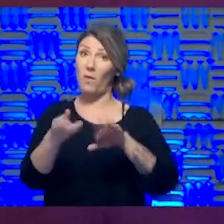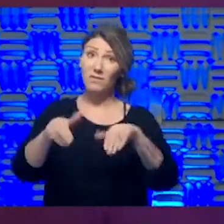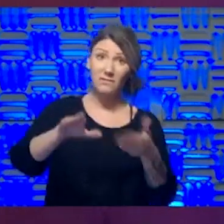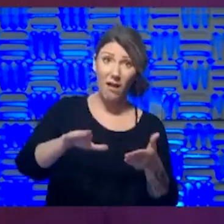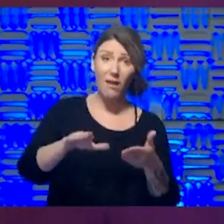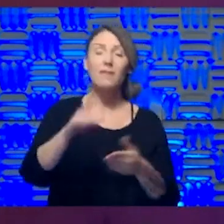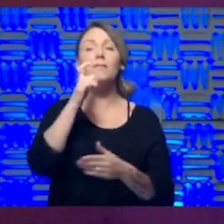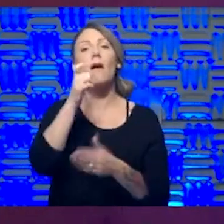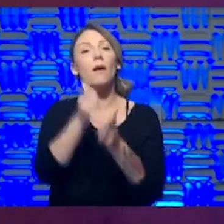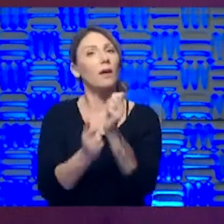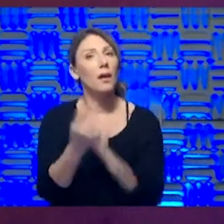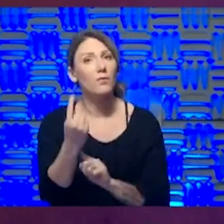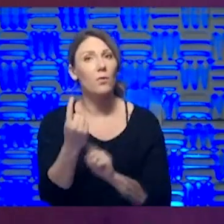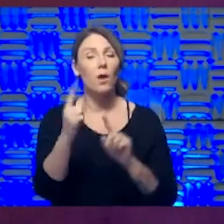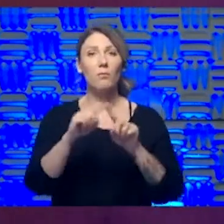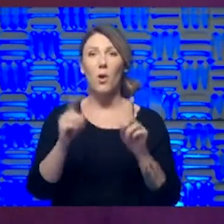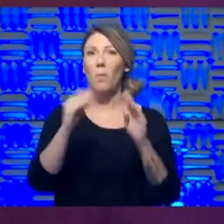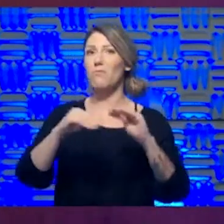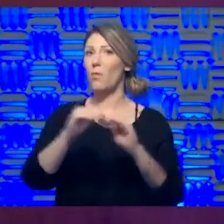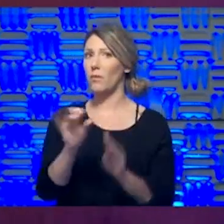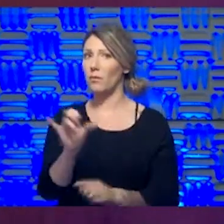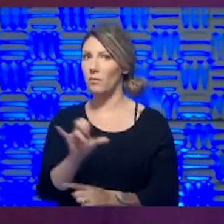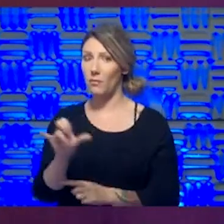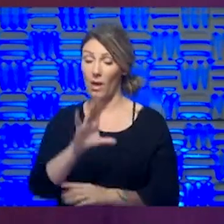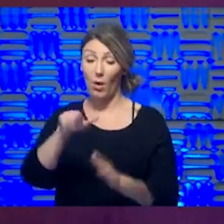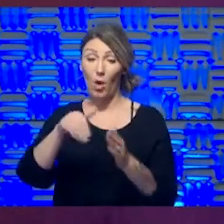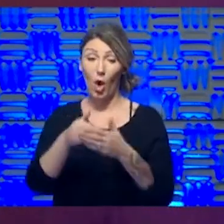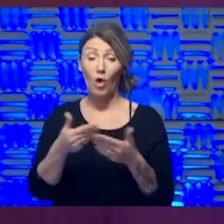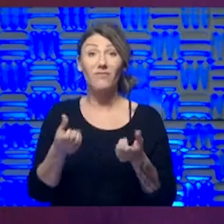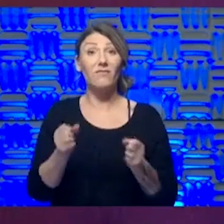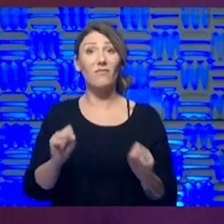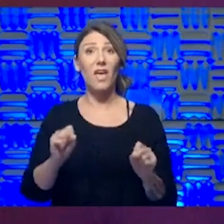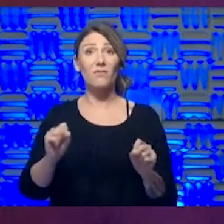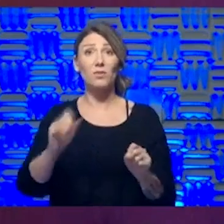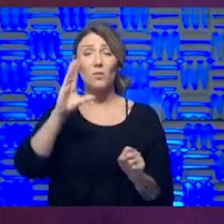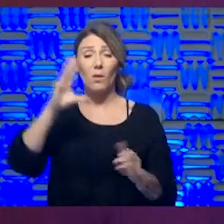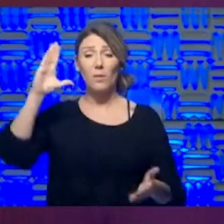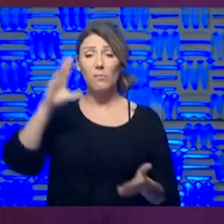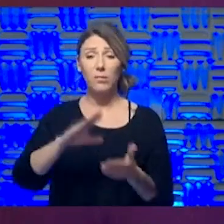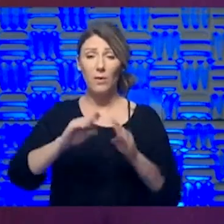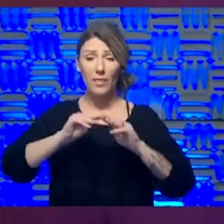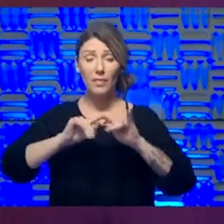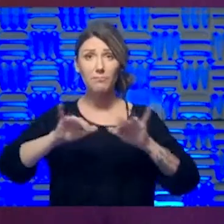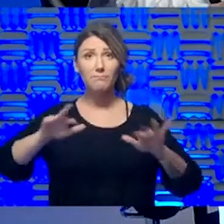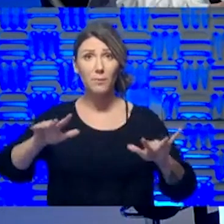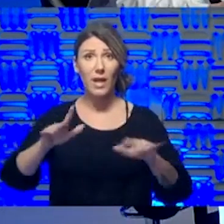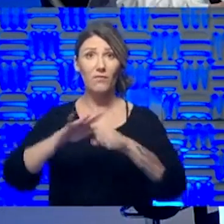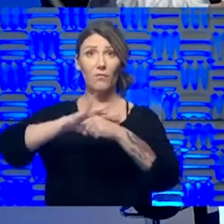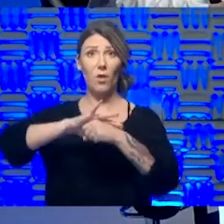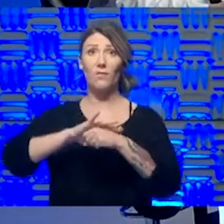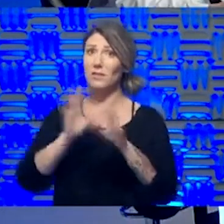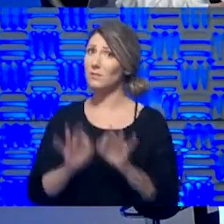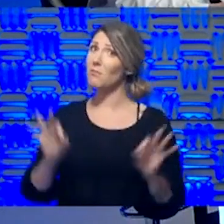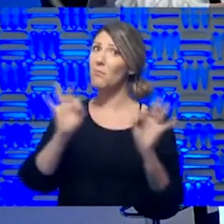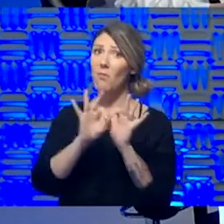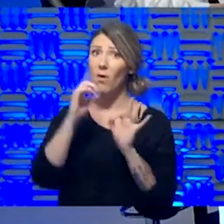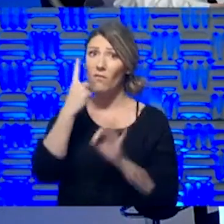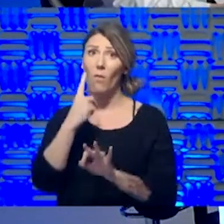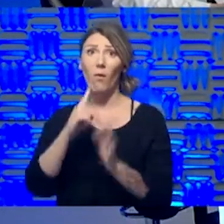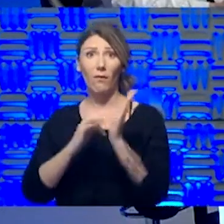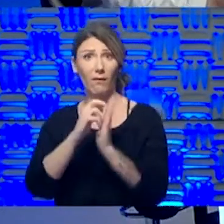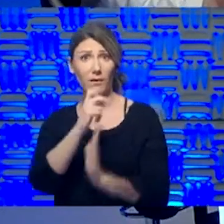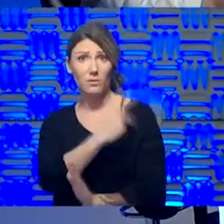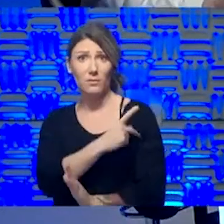but more likely. And so all of these efforts to reduce spread of this disease is really important for our cancer patients. And I think it's really important just to